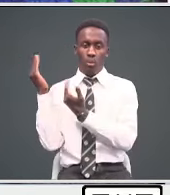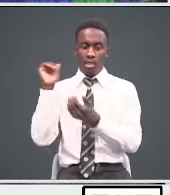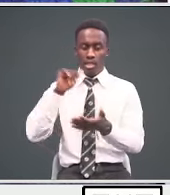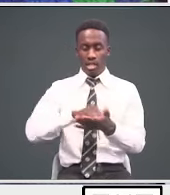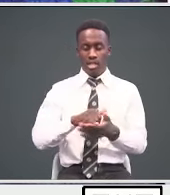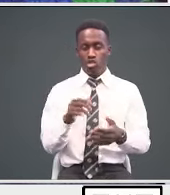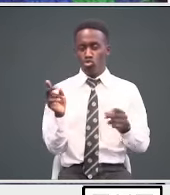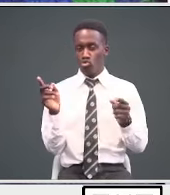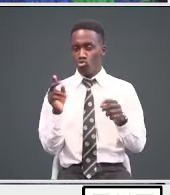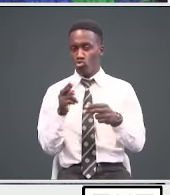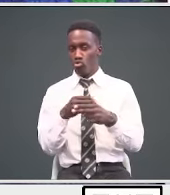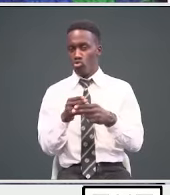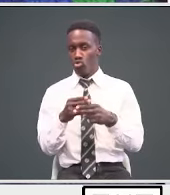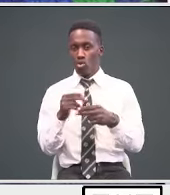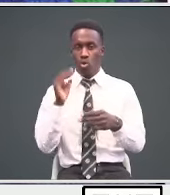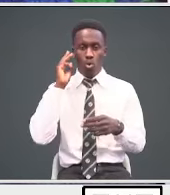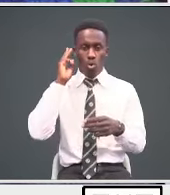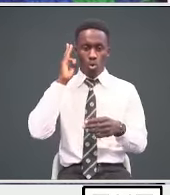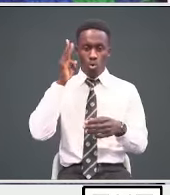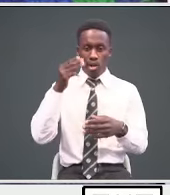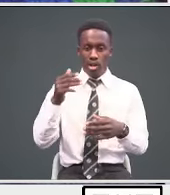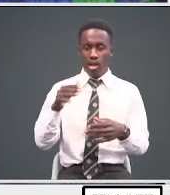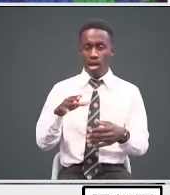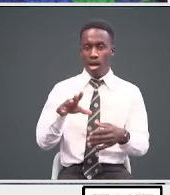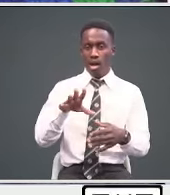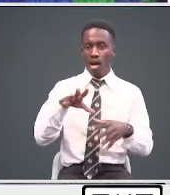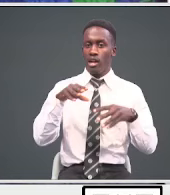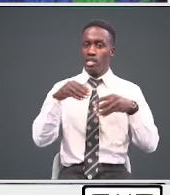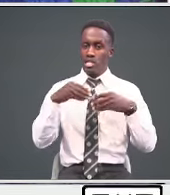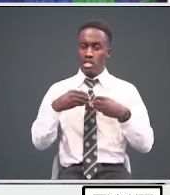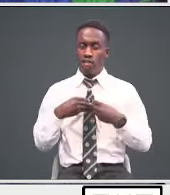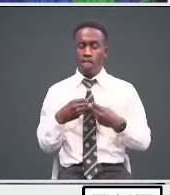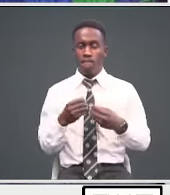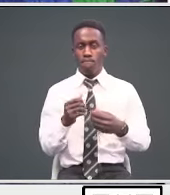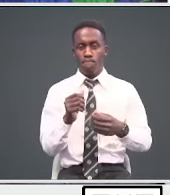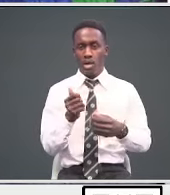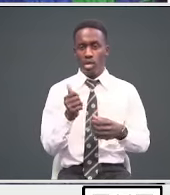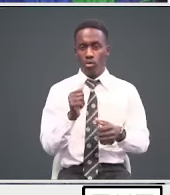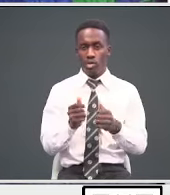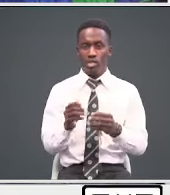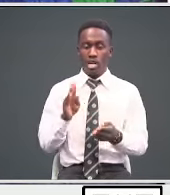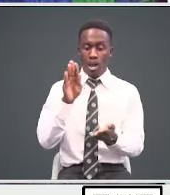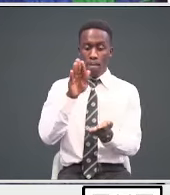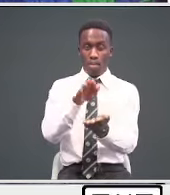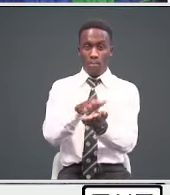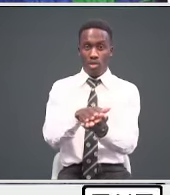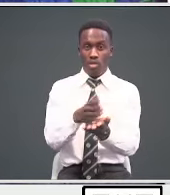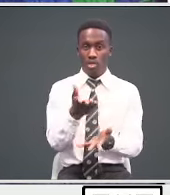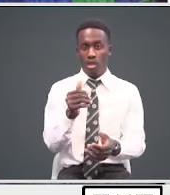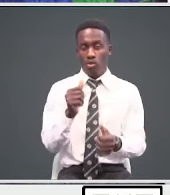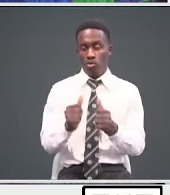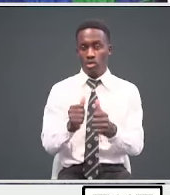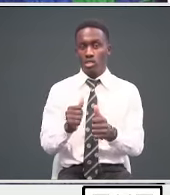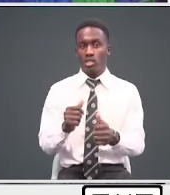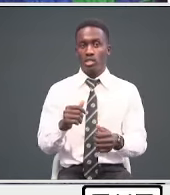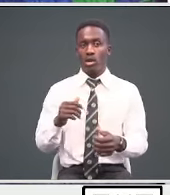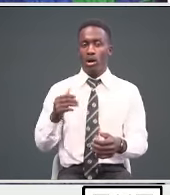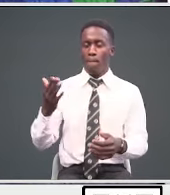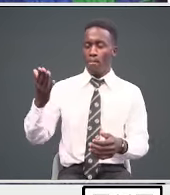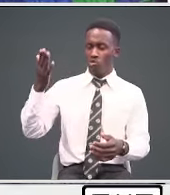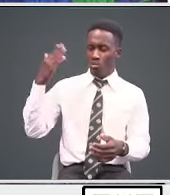not later, they will eventually receive a refund of their lifetime savings deposited in what was once a stable and